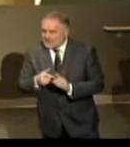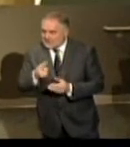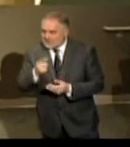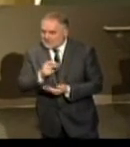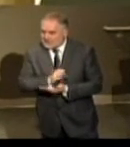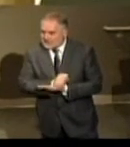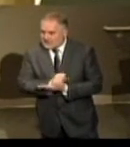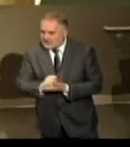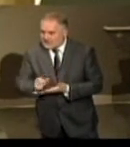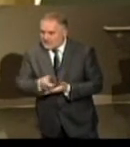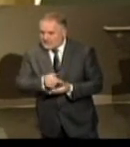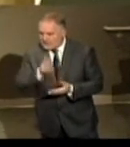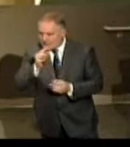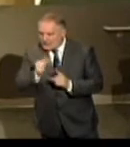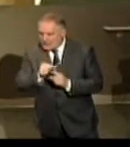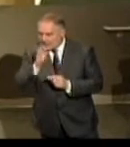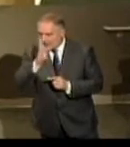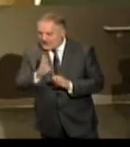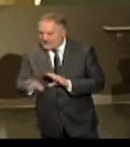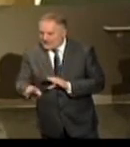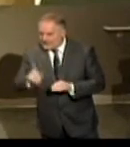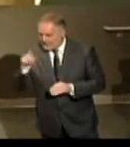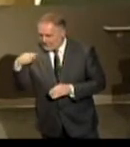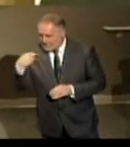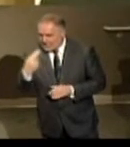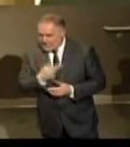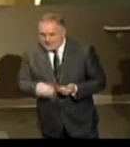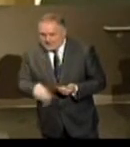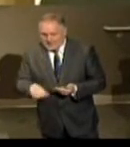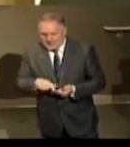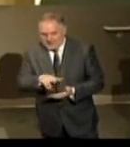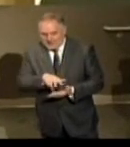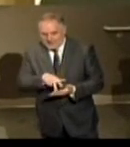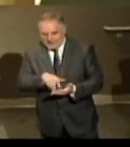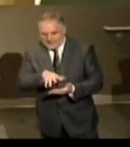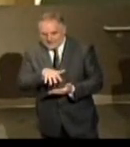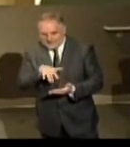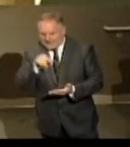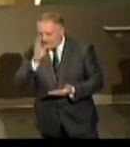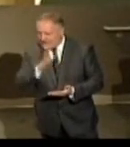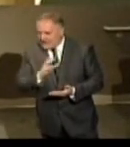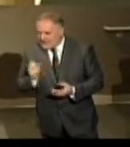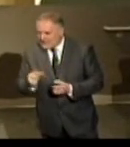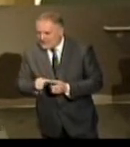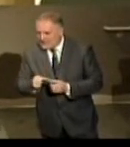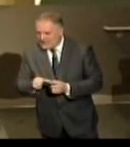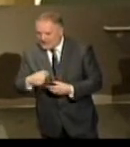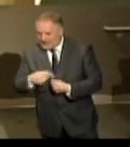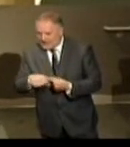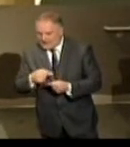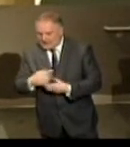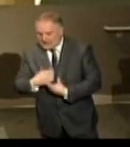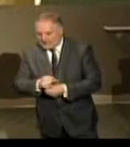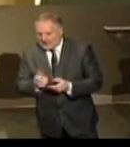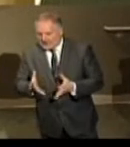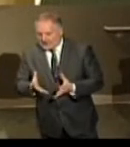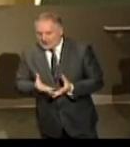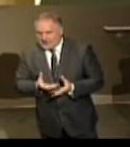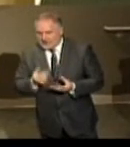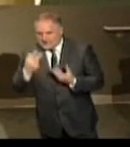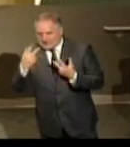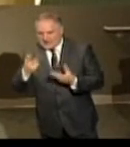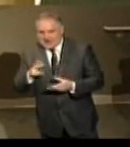What the Word of God does for us. When we read and study God's Word by belief of creation, I want you to listen to me what